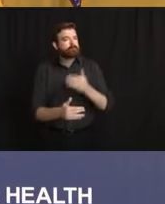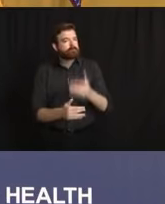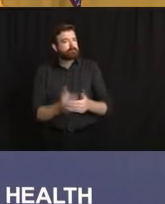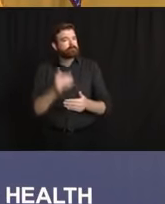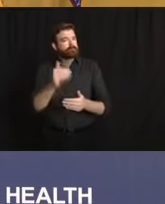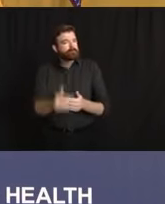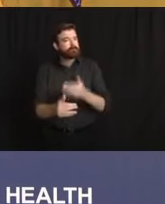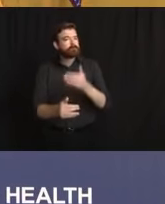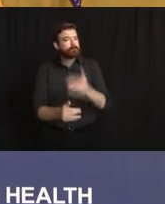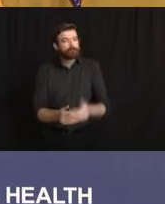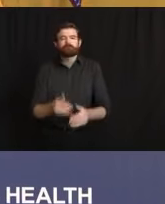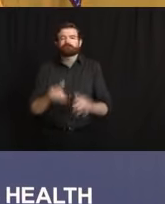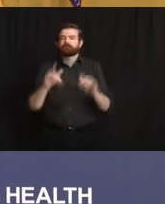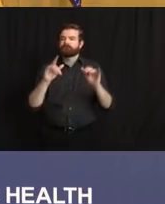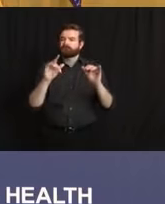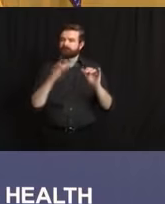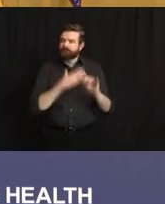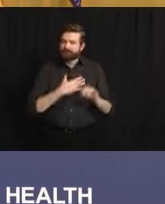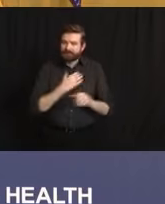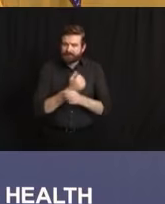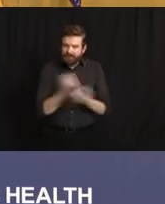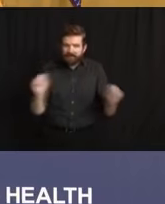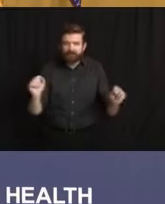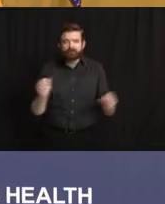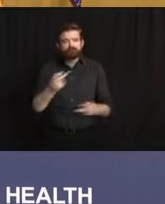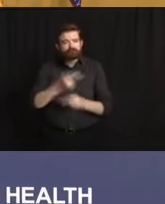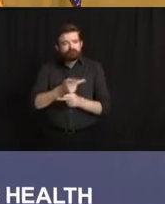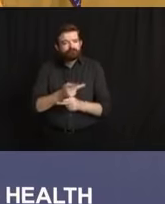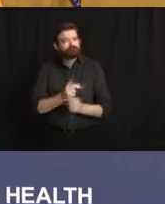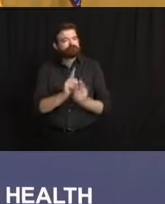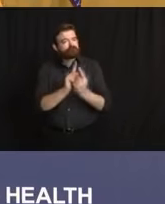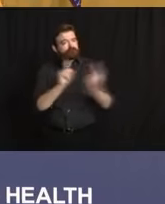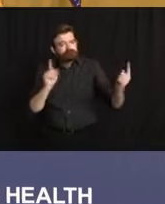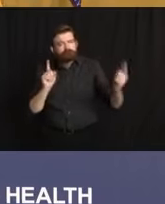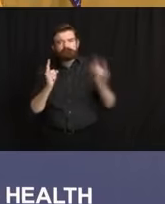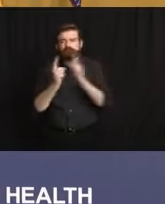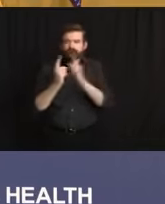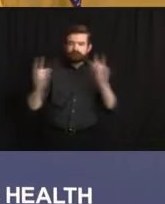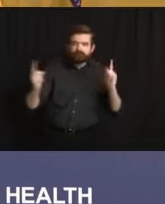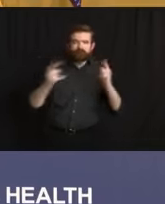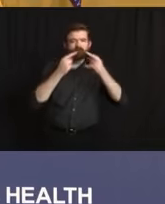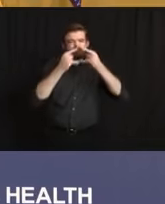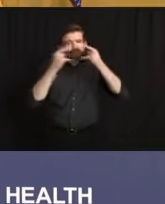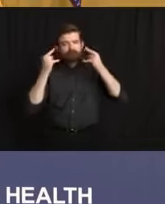be careful, social distance, wear a face covering if you're out, wash your hands with soap and water.